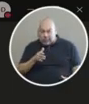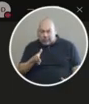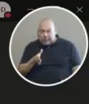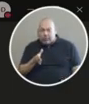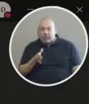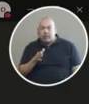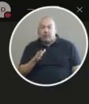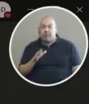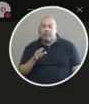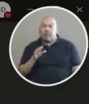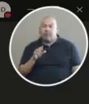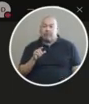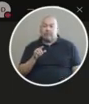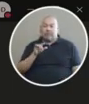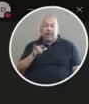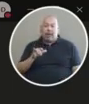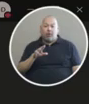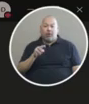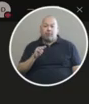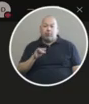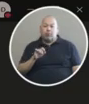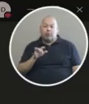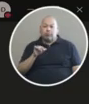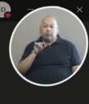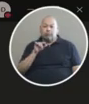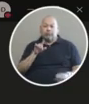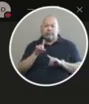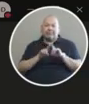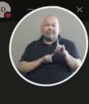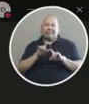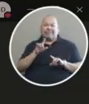To unmute your phone, you press *6.